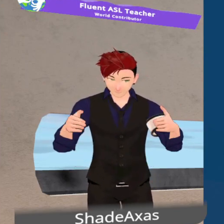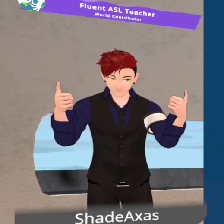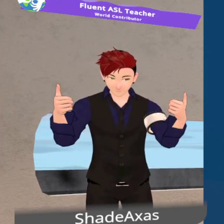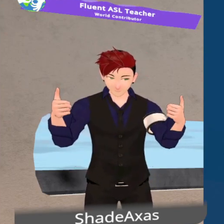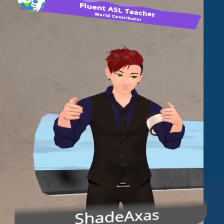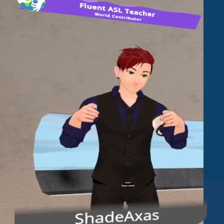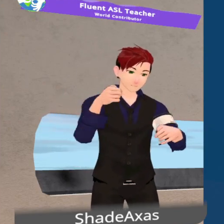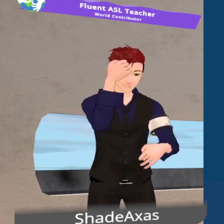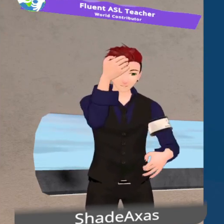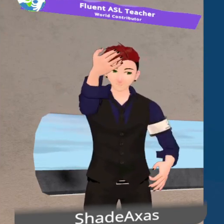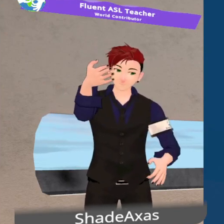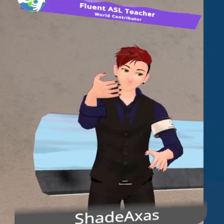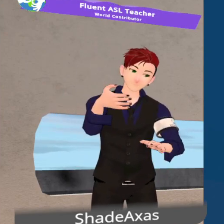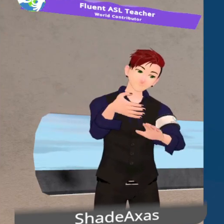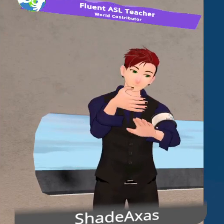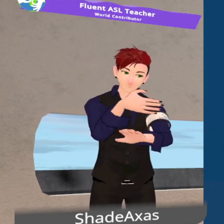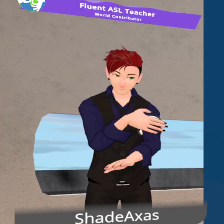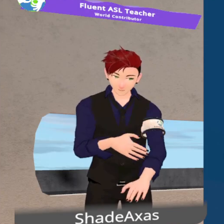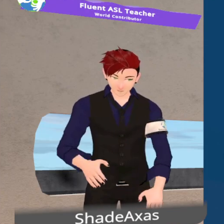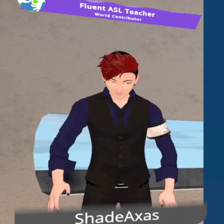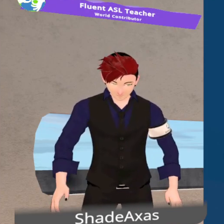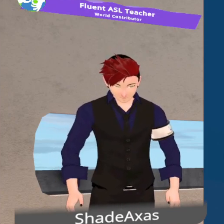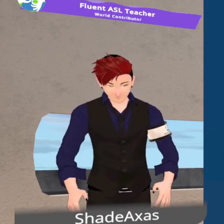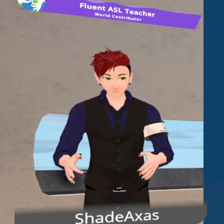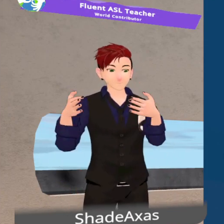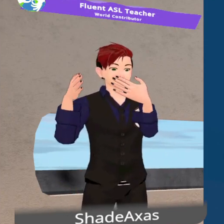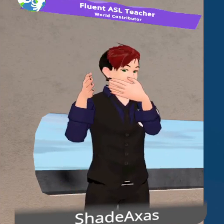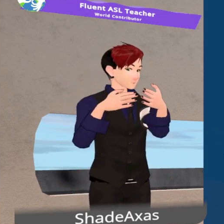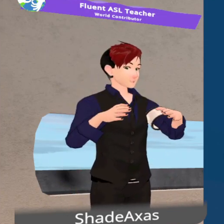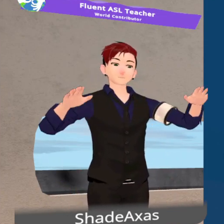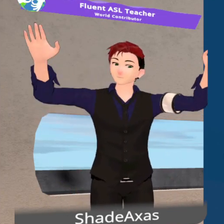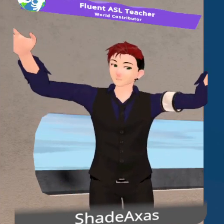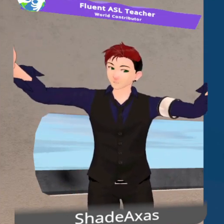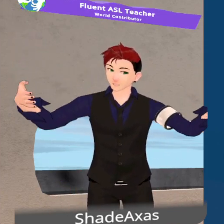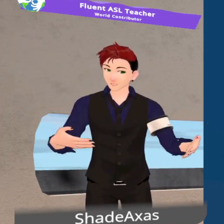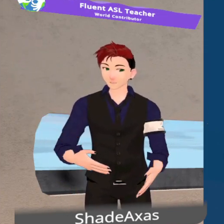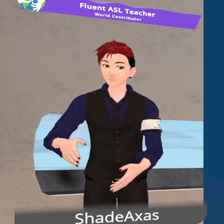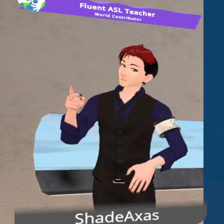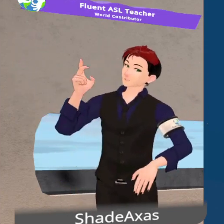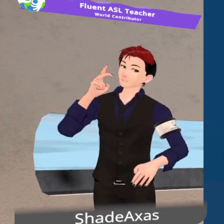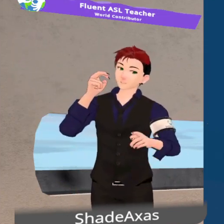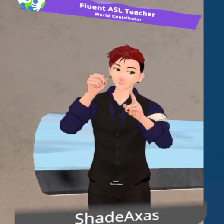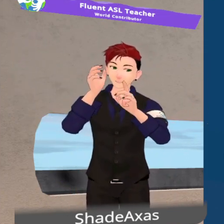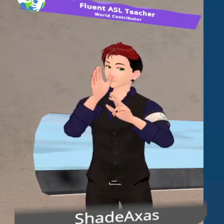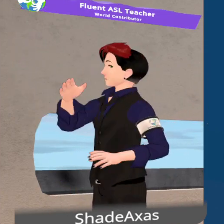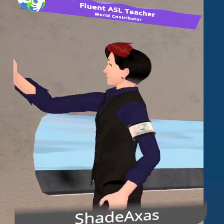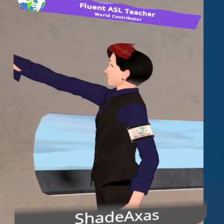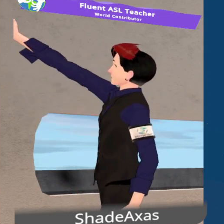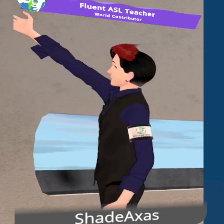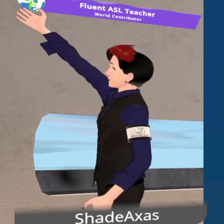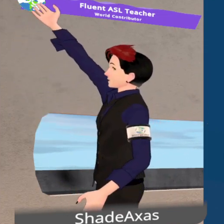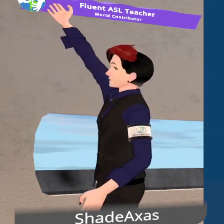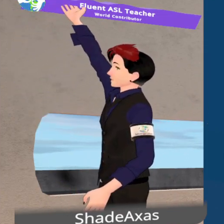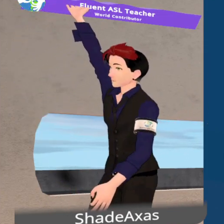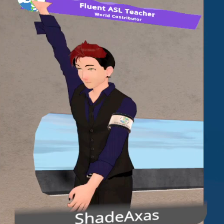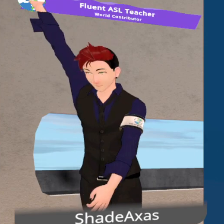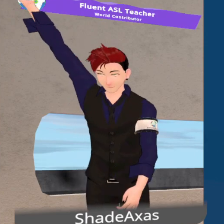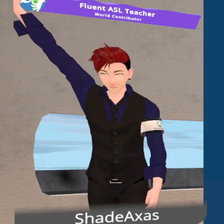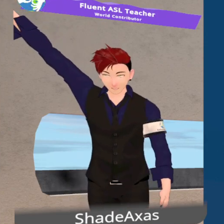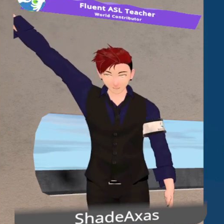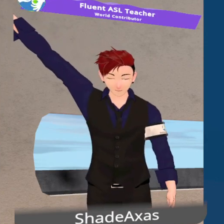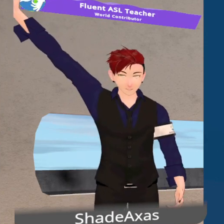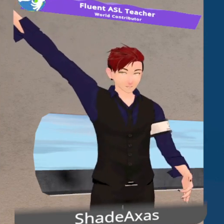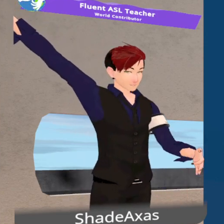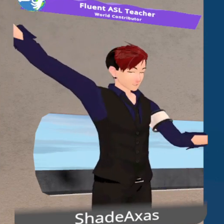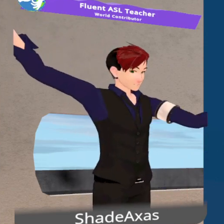signs. Just forewarning before we start. Anyway, welcome on into freshman orientation